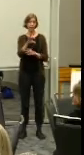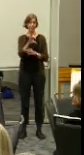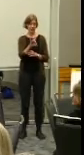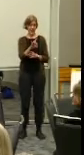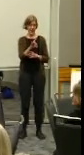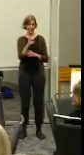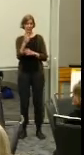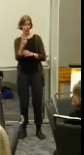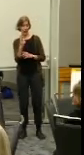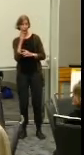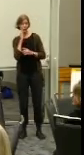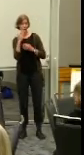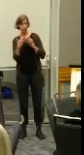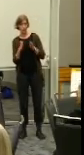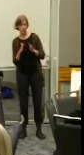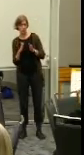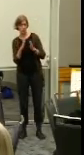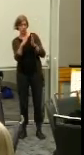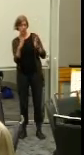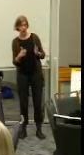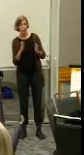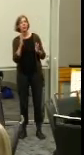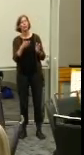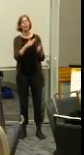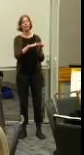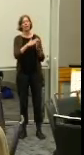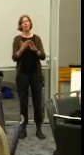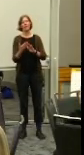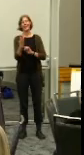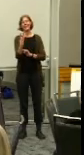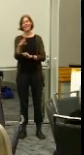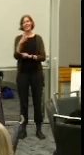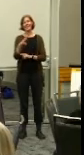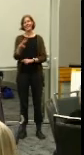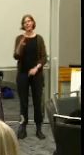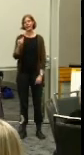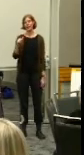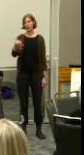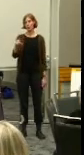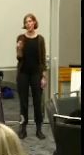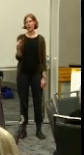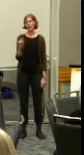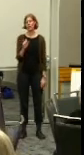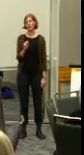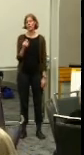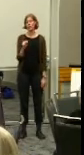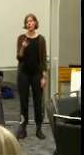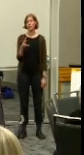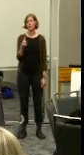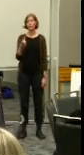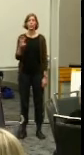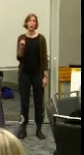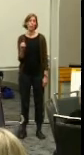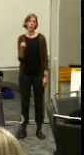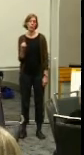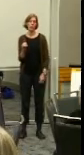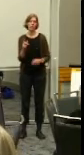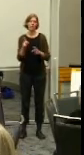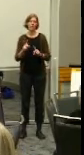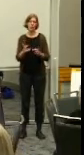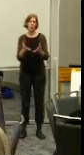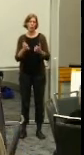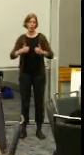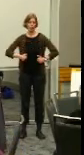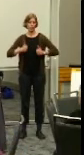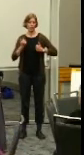will be 16 studio apartments. We hear, as Jennifer was saying, people want to live on their own. And so really, how are we